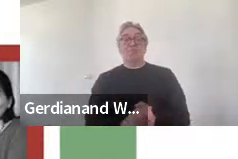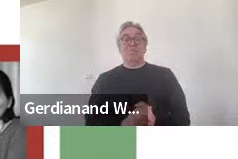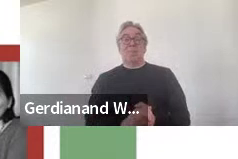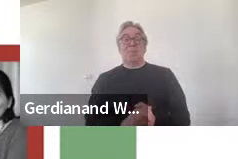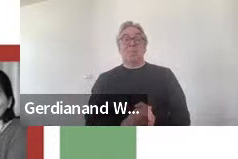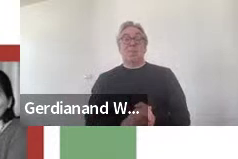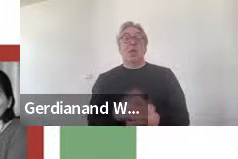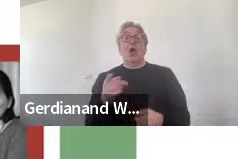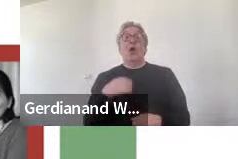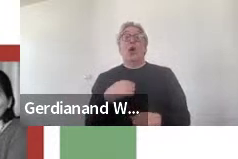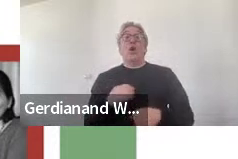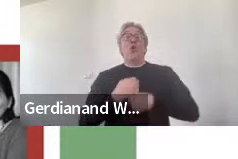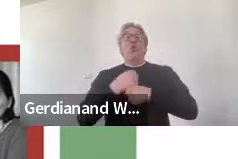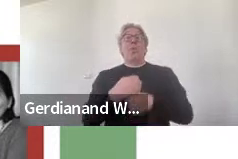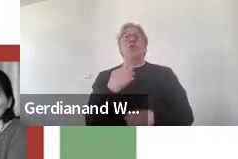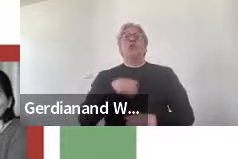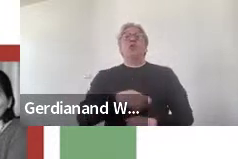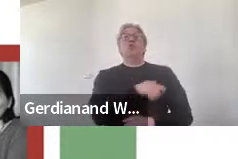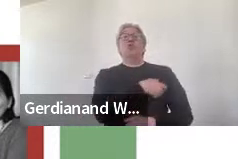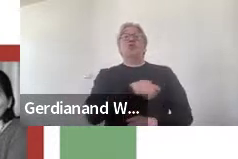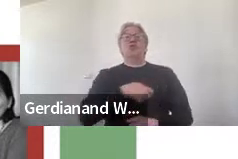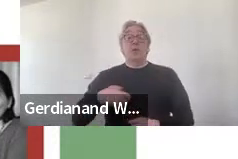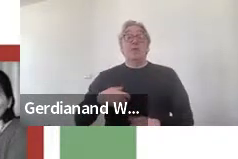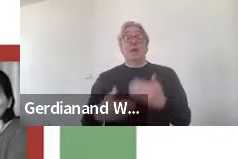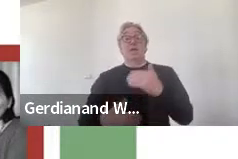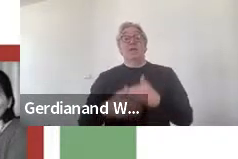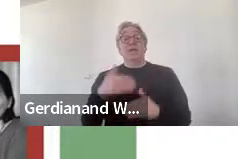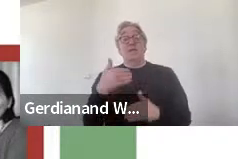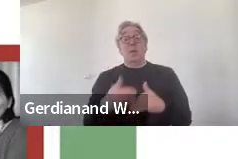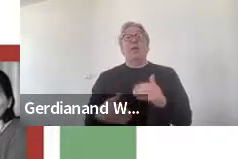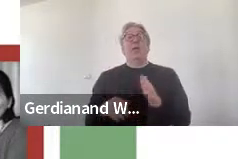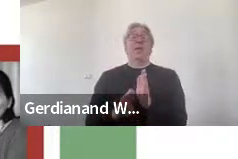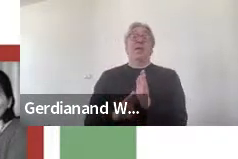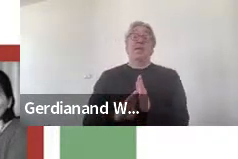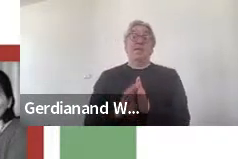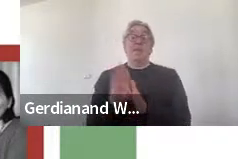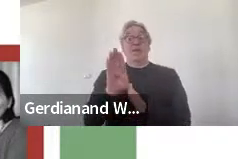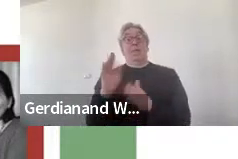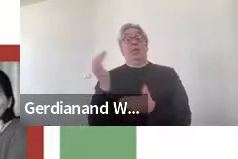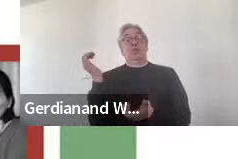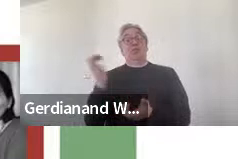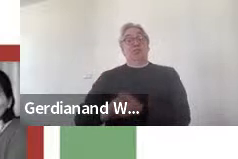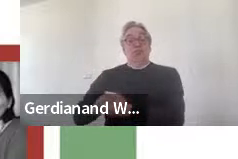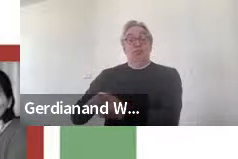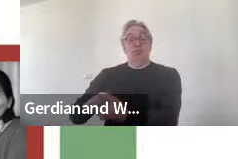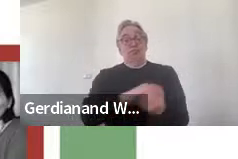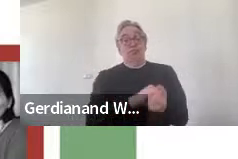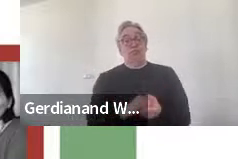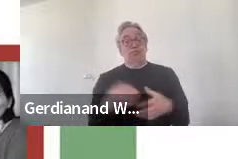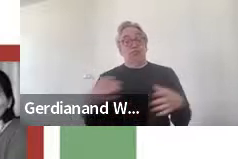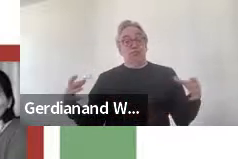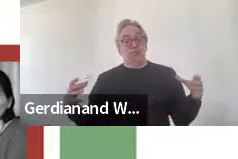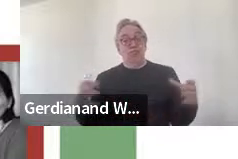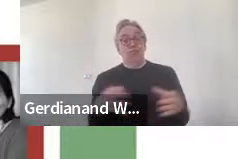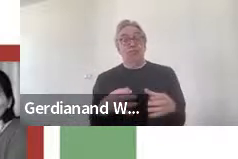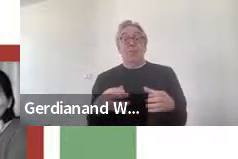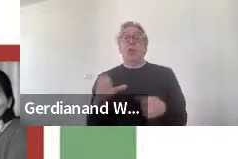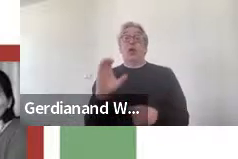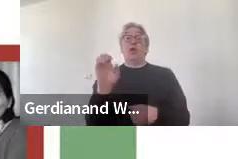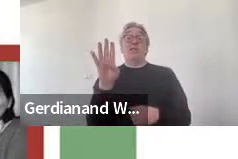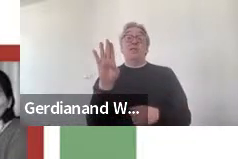I'm speaking on behalf of the Swiss Disability and Development Consortium, which includes